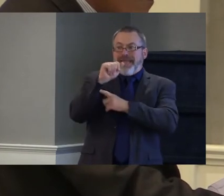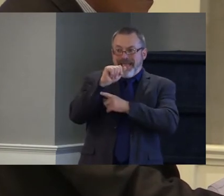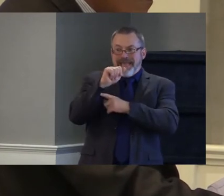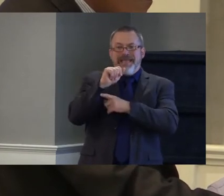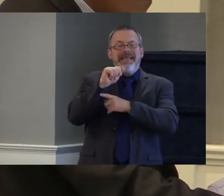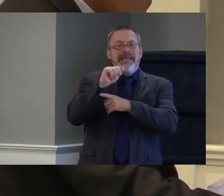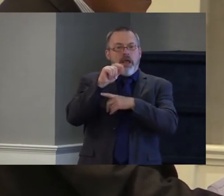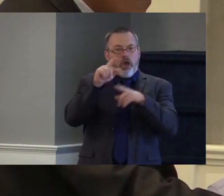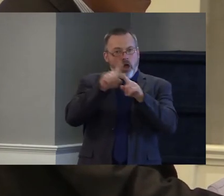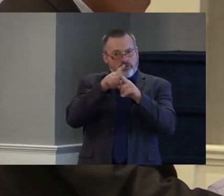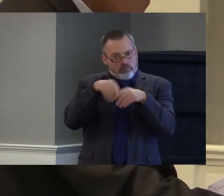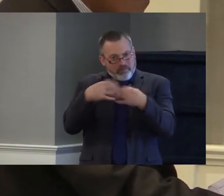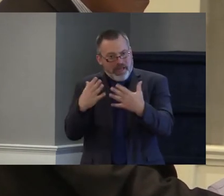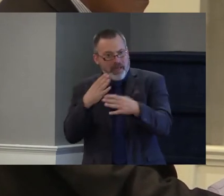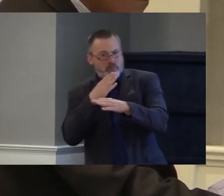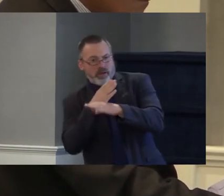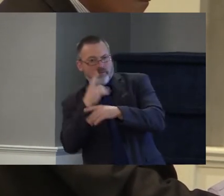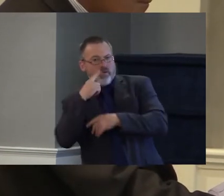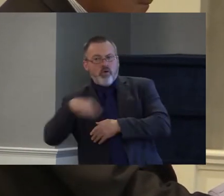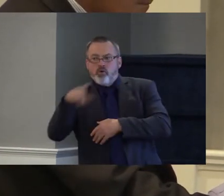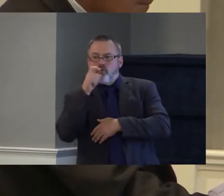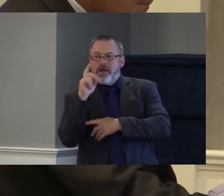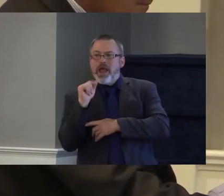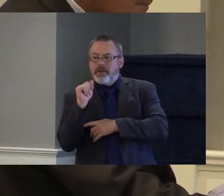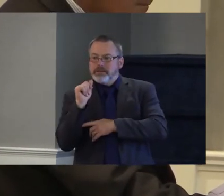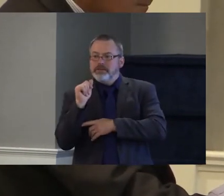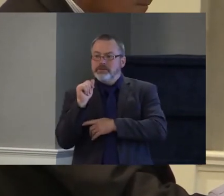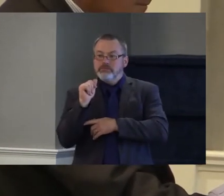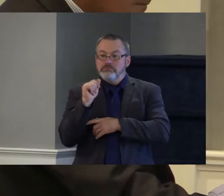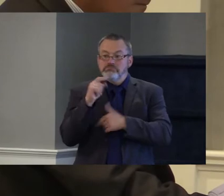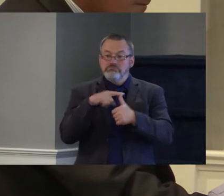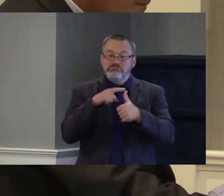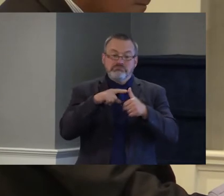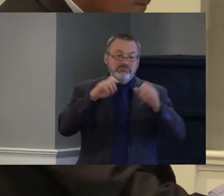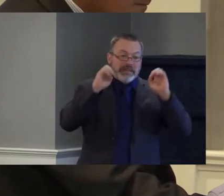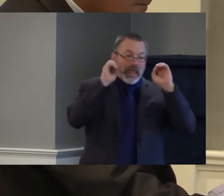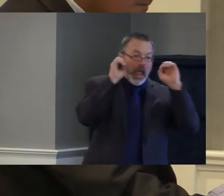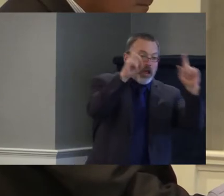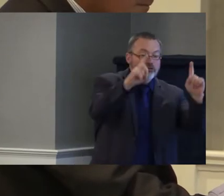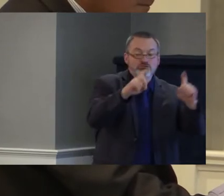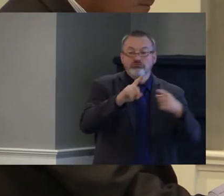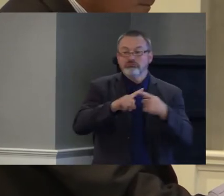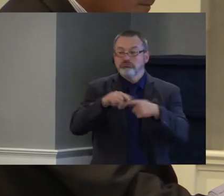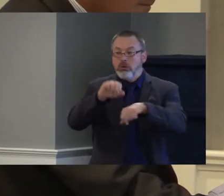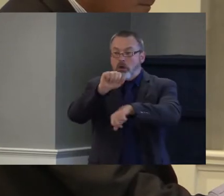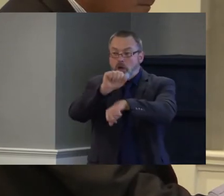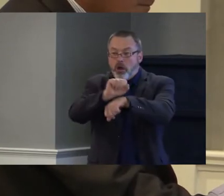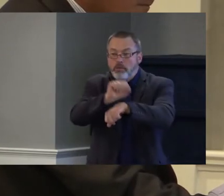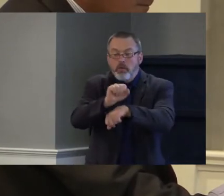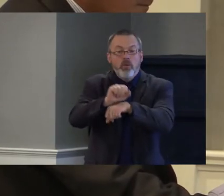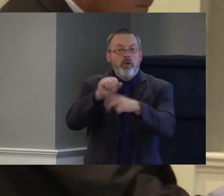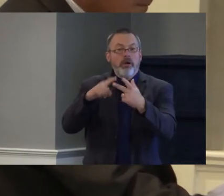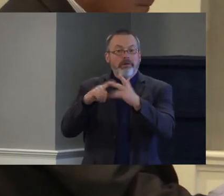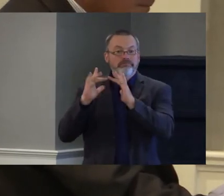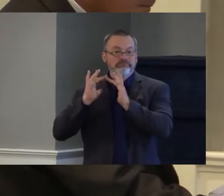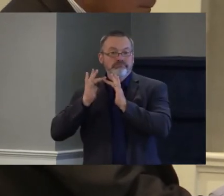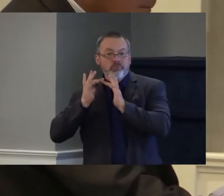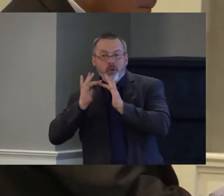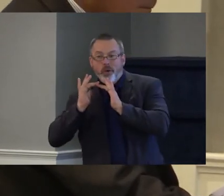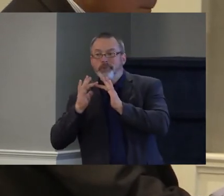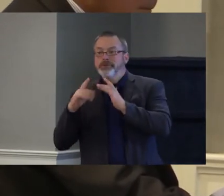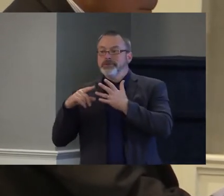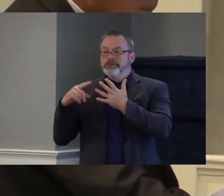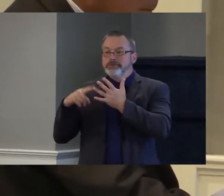society. In education and employment, and in telecommunications, enabling those with hearing or speech impairments to